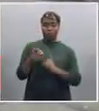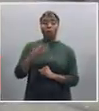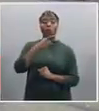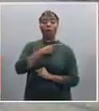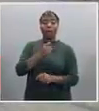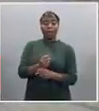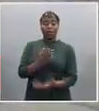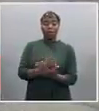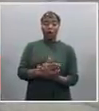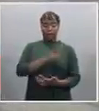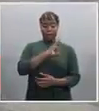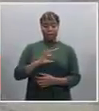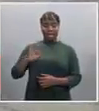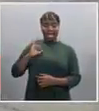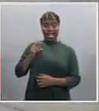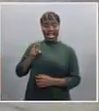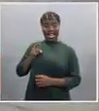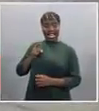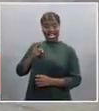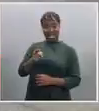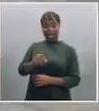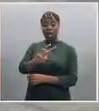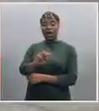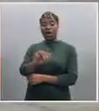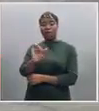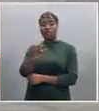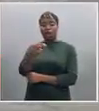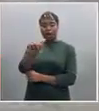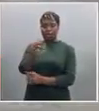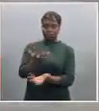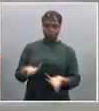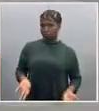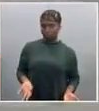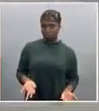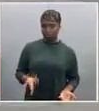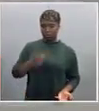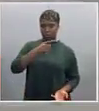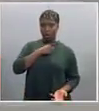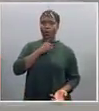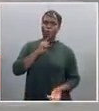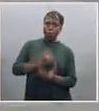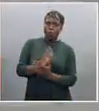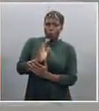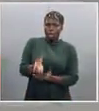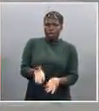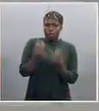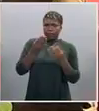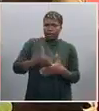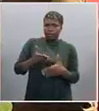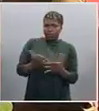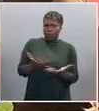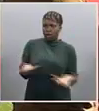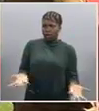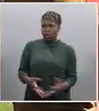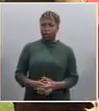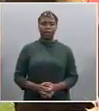to force Mayor Herman Mashaba to absorb them into the city as he had apparently promised them. These workers